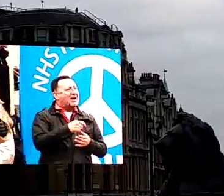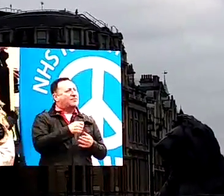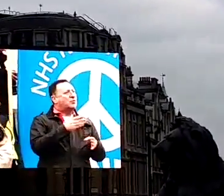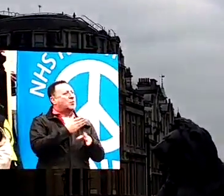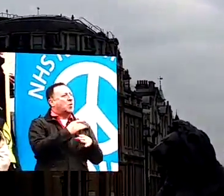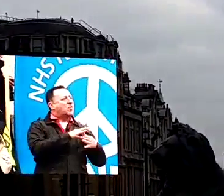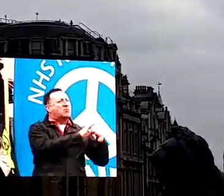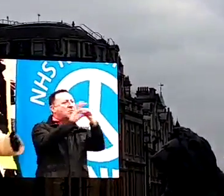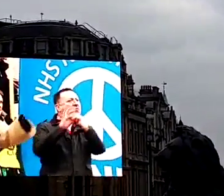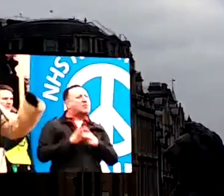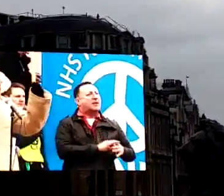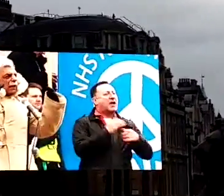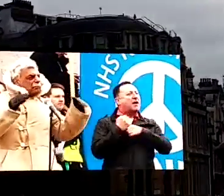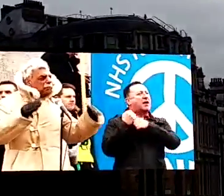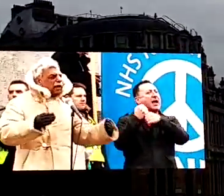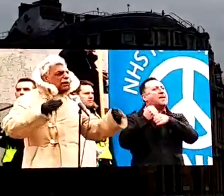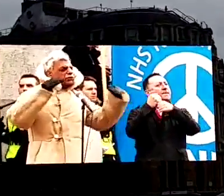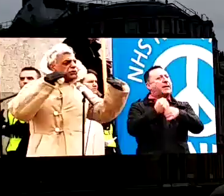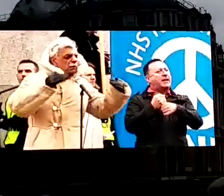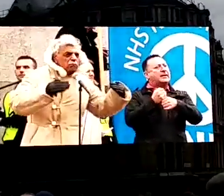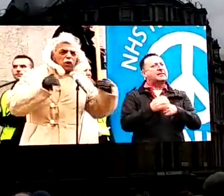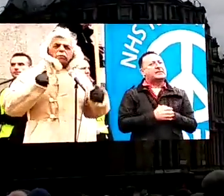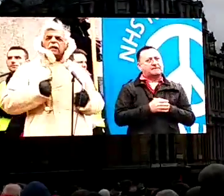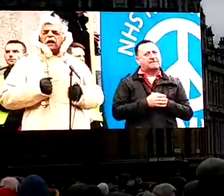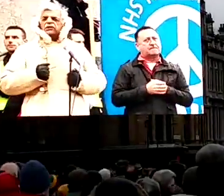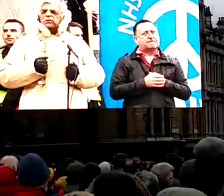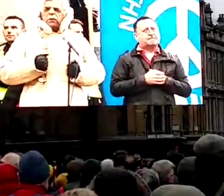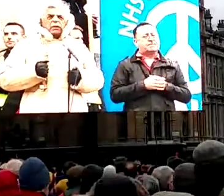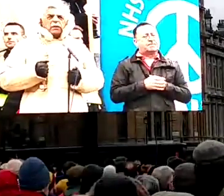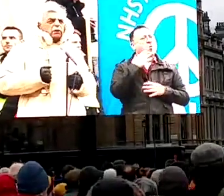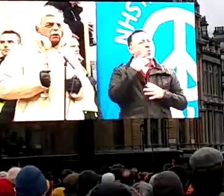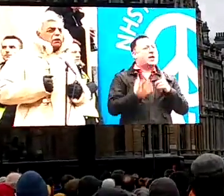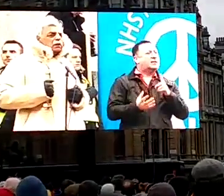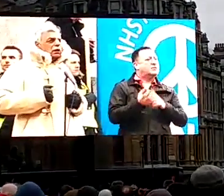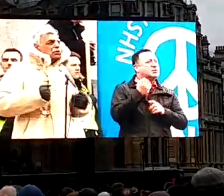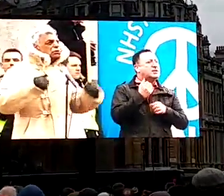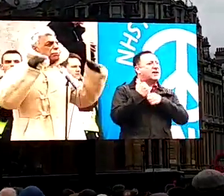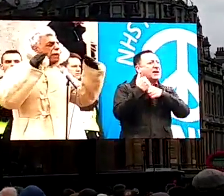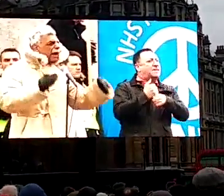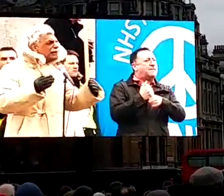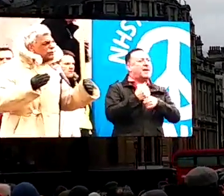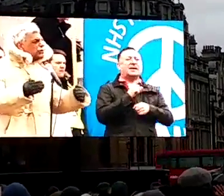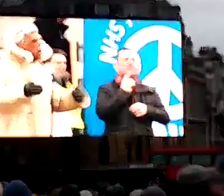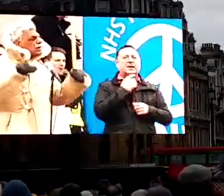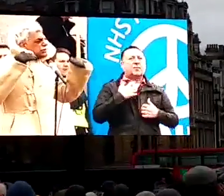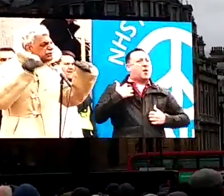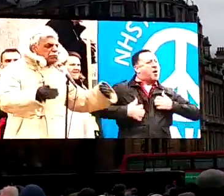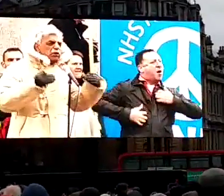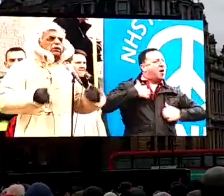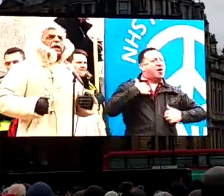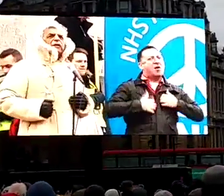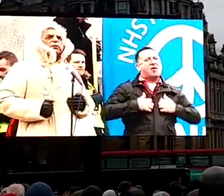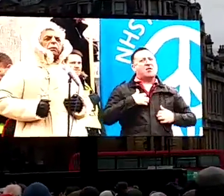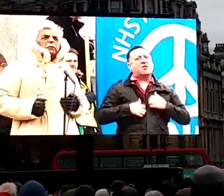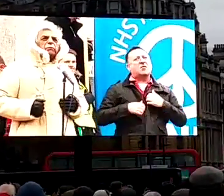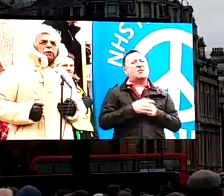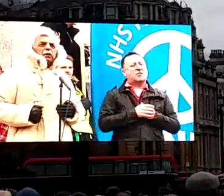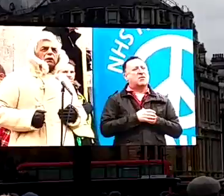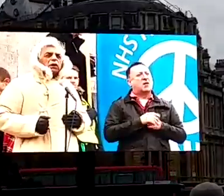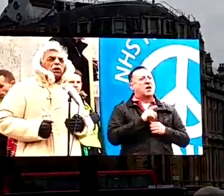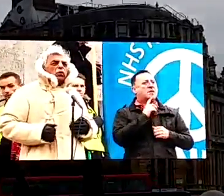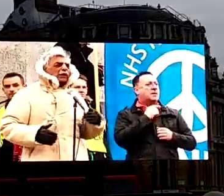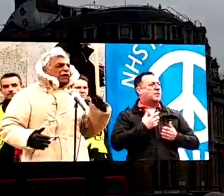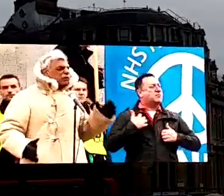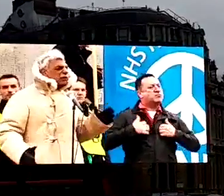to move forward. Because campaigns mobilize people. Yes. Debates stimulate